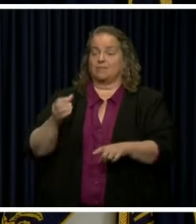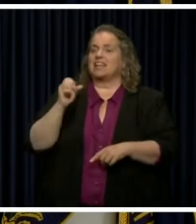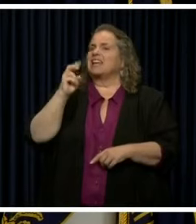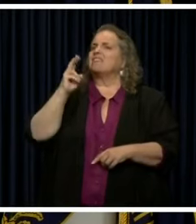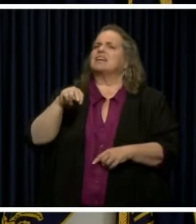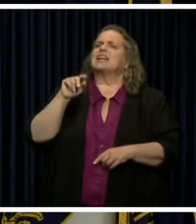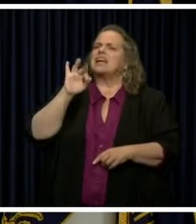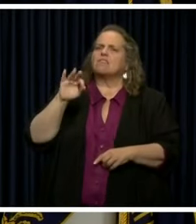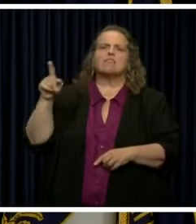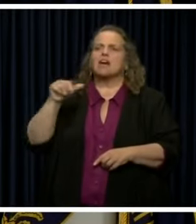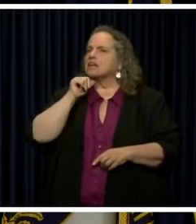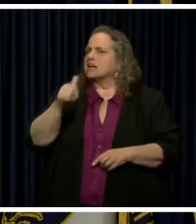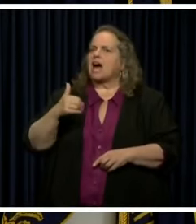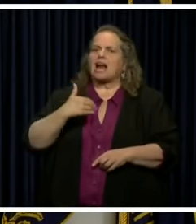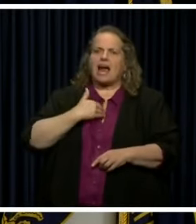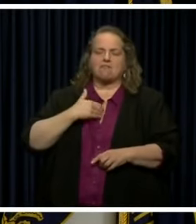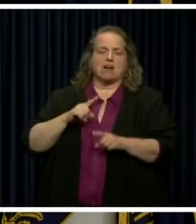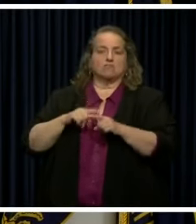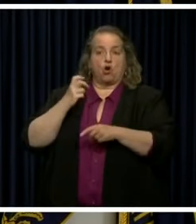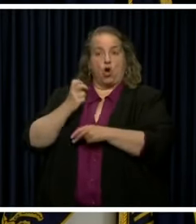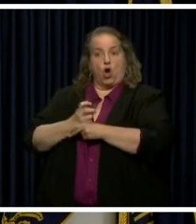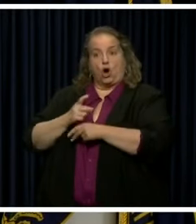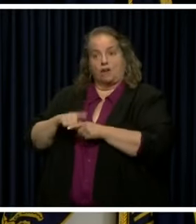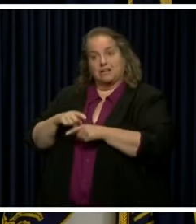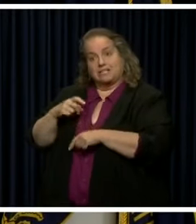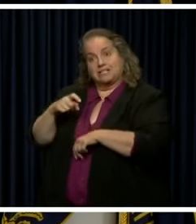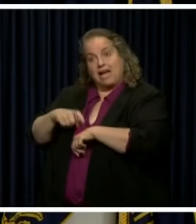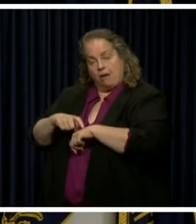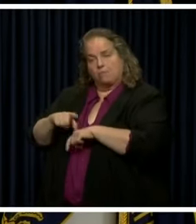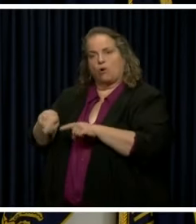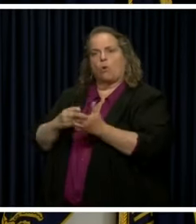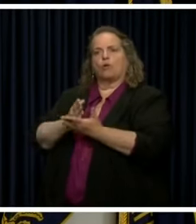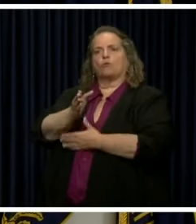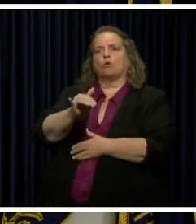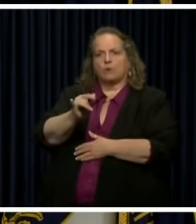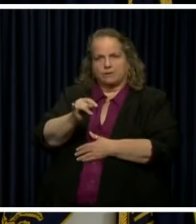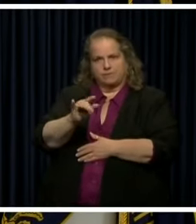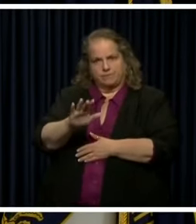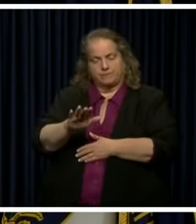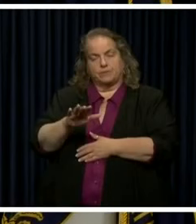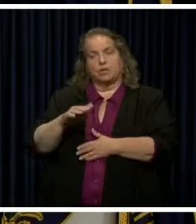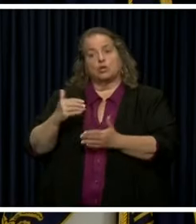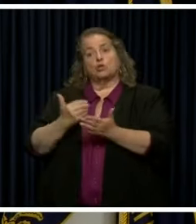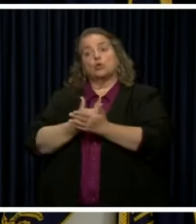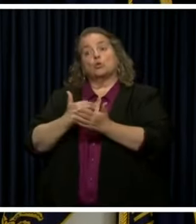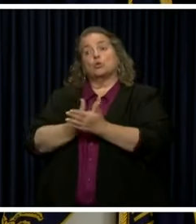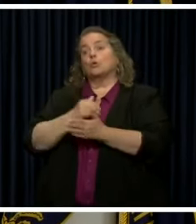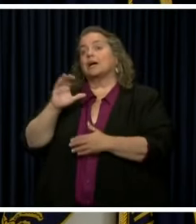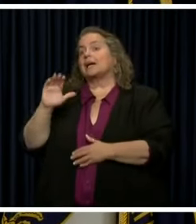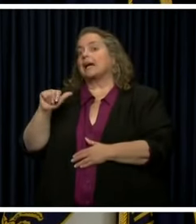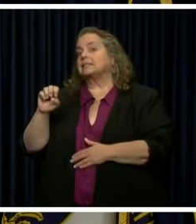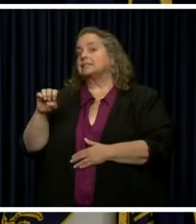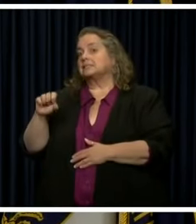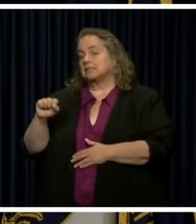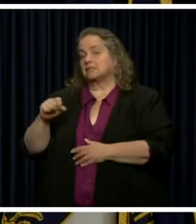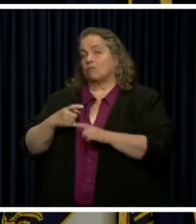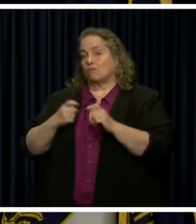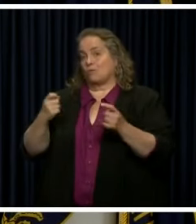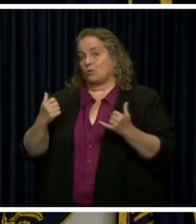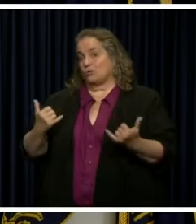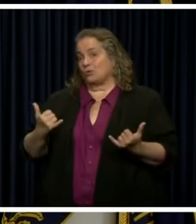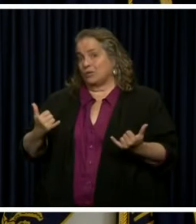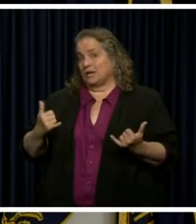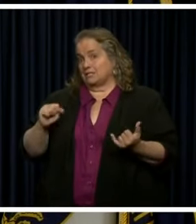even if they didn't have as hard of a time going through it. Of new cases from